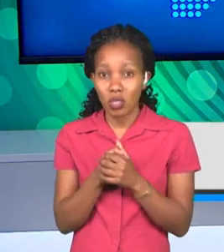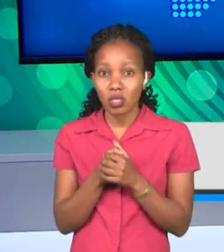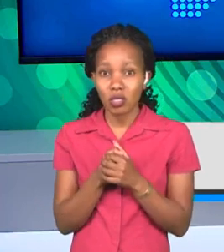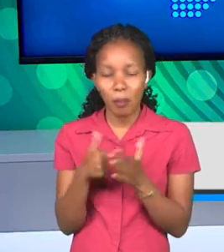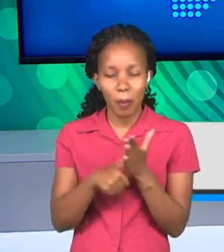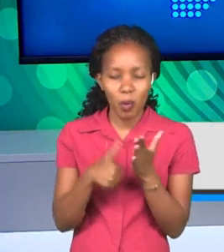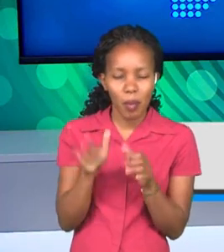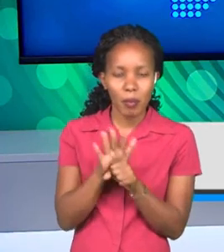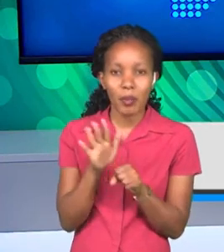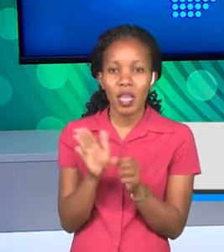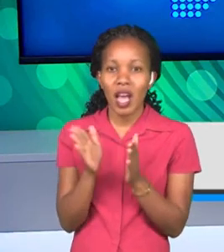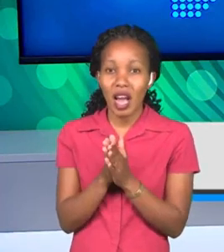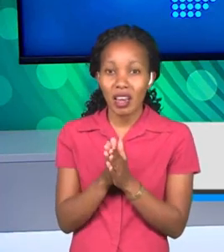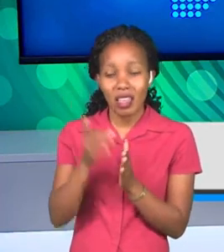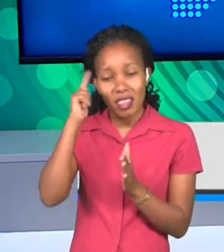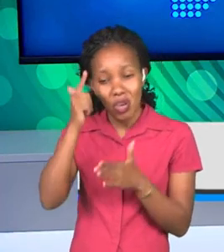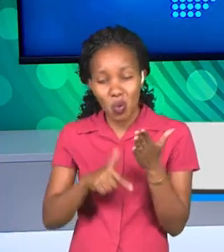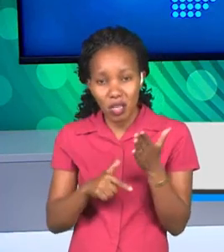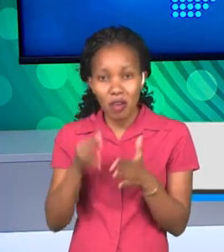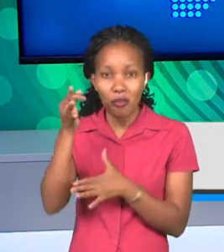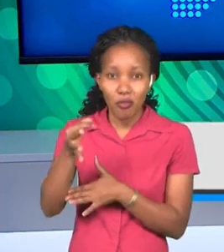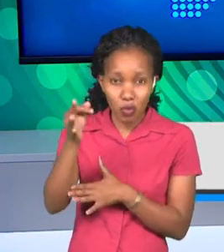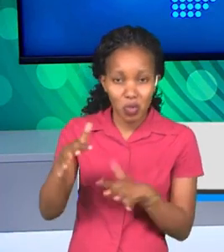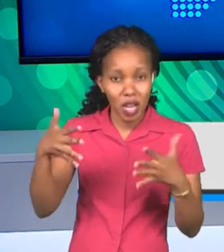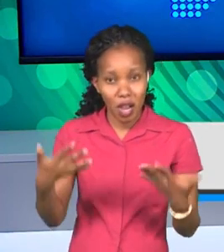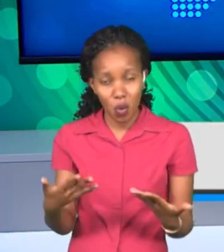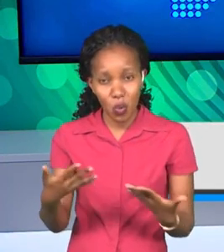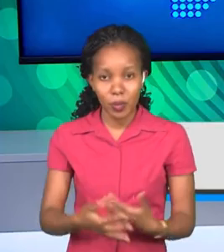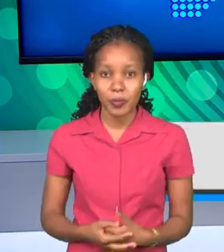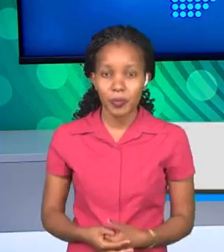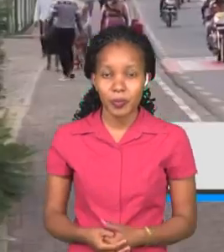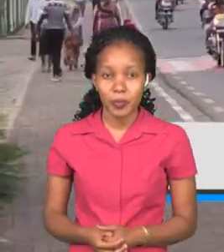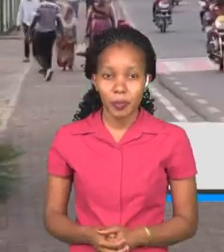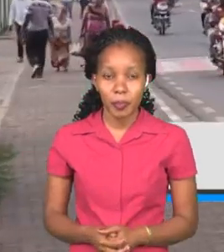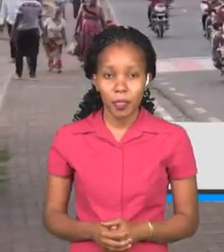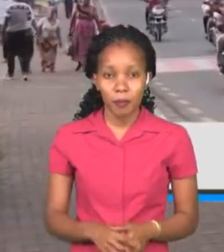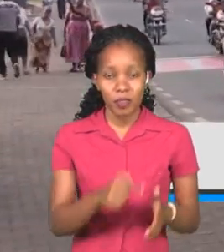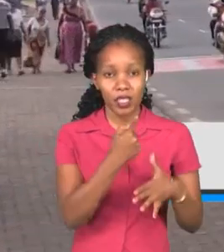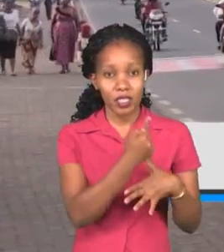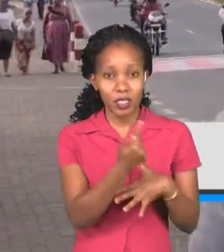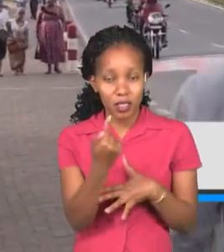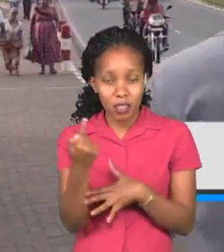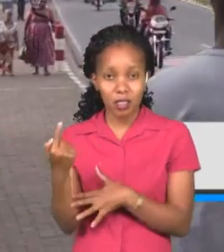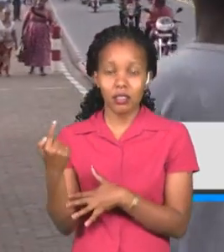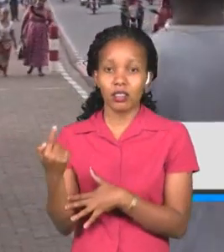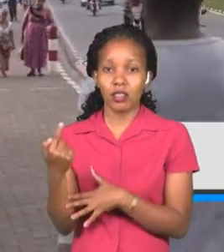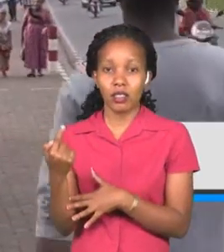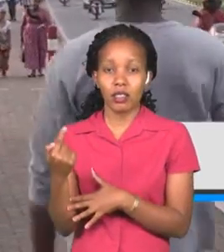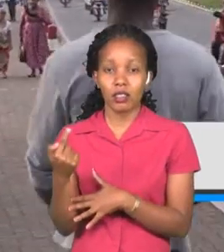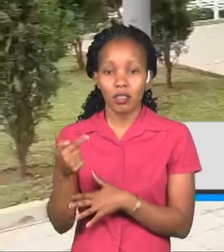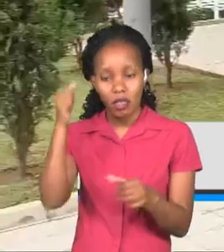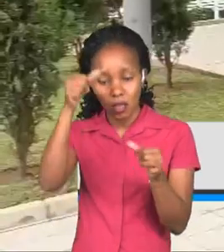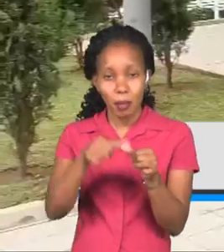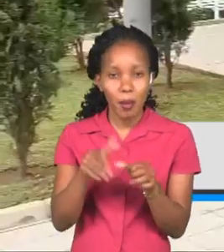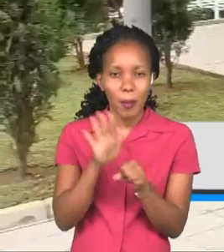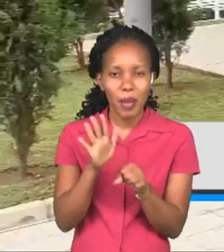atrocities and carrying the weight of expectations of a brighter future. Every April, when Rwanda remembers the